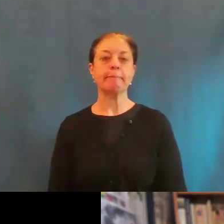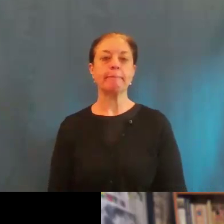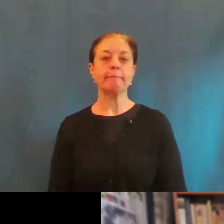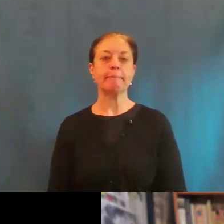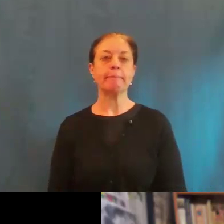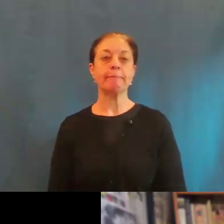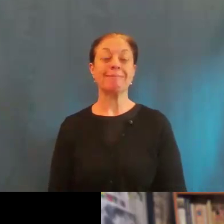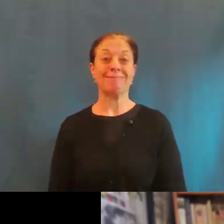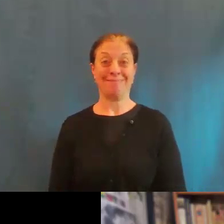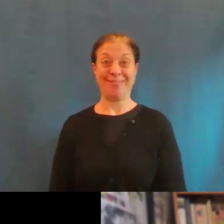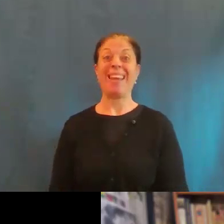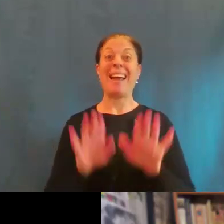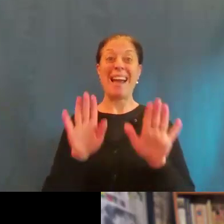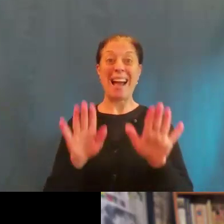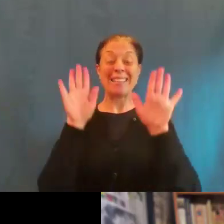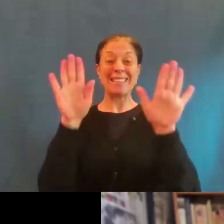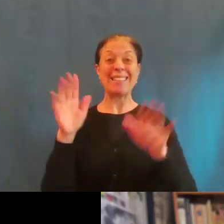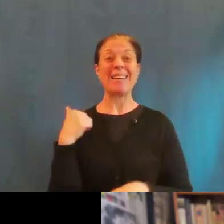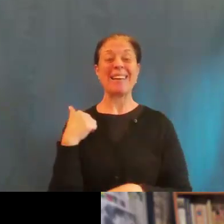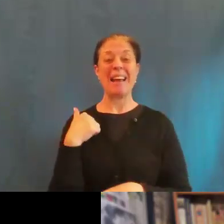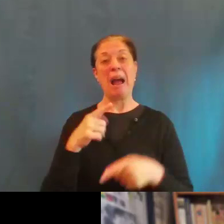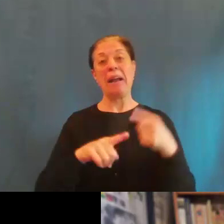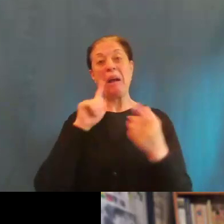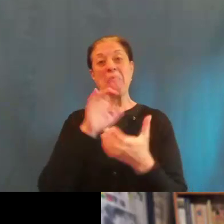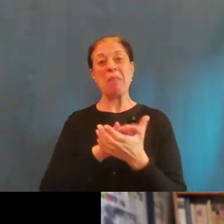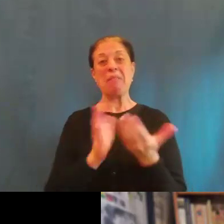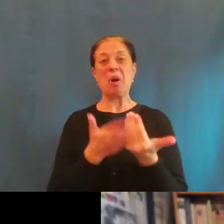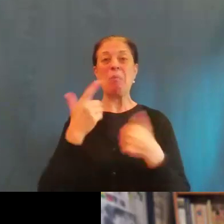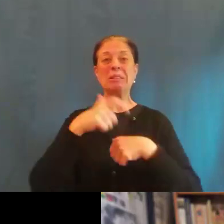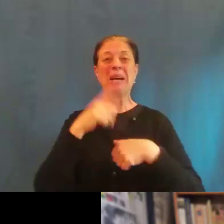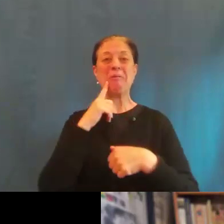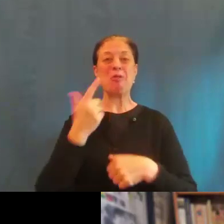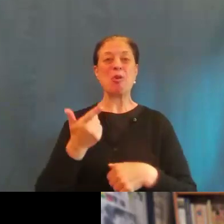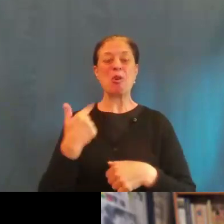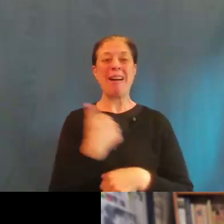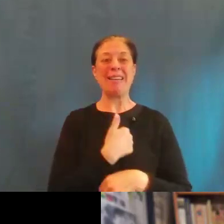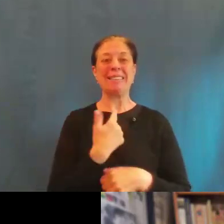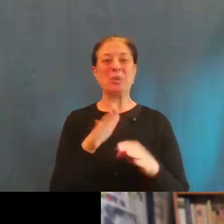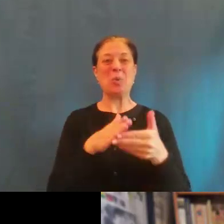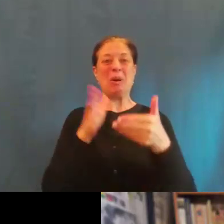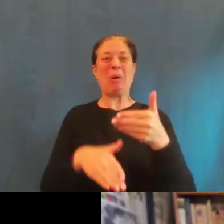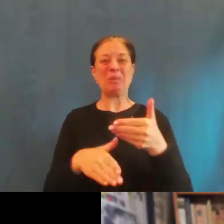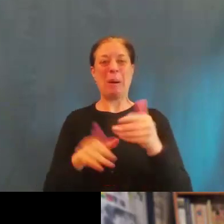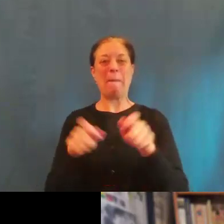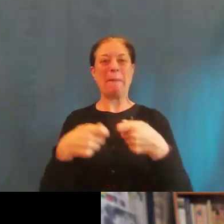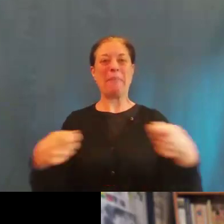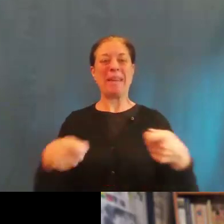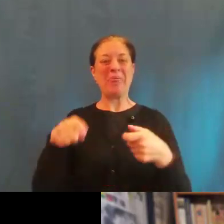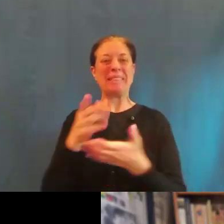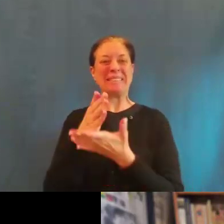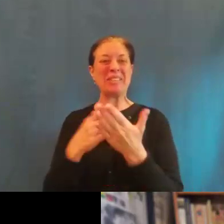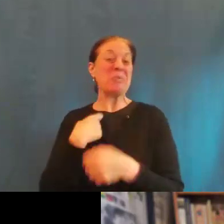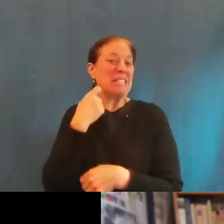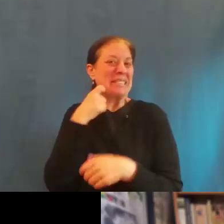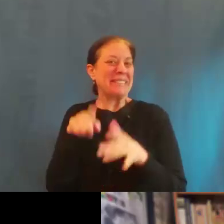That is excellent. I can't believe it's almost time for us to wrap up this section because I feel like we've just gotten